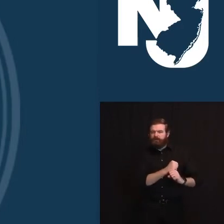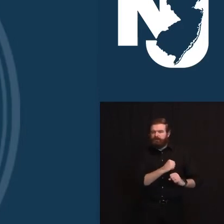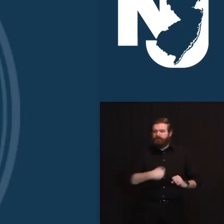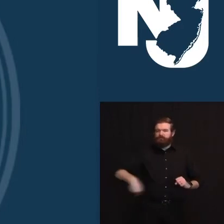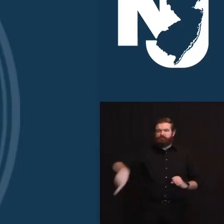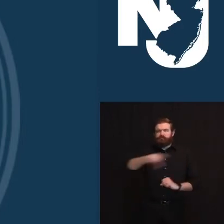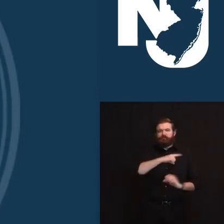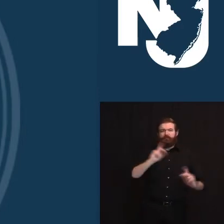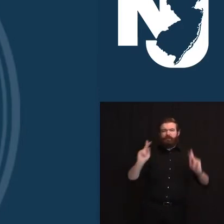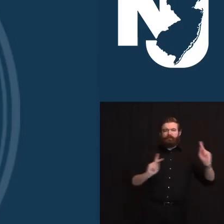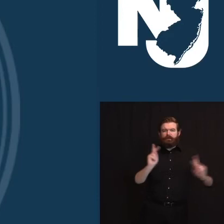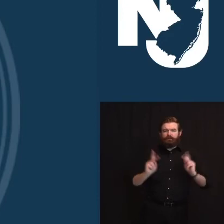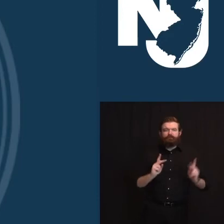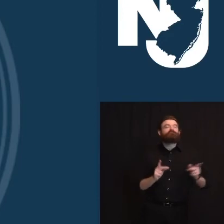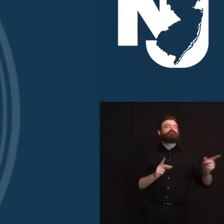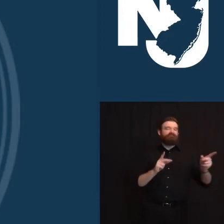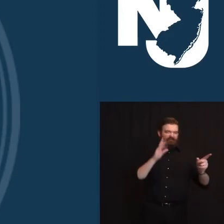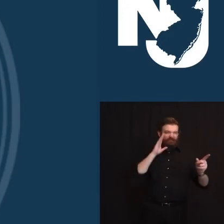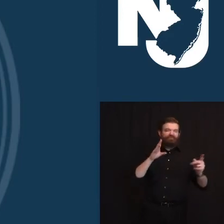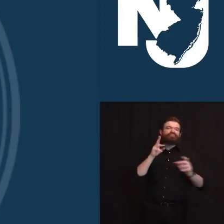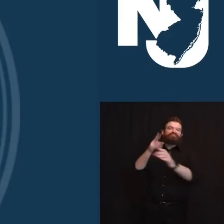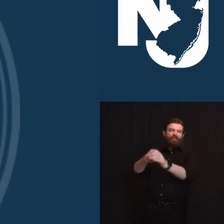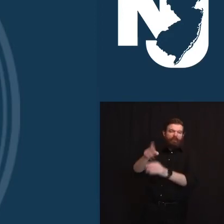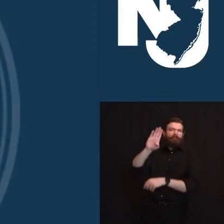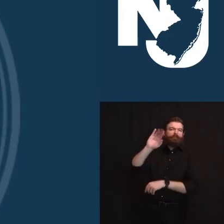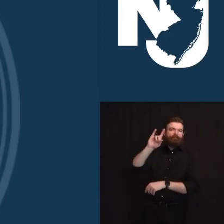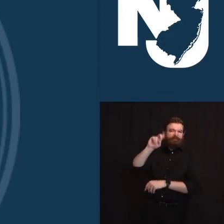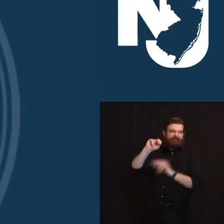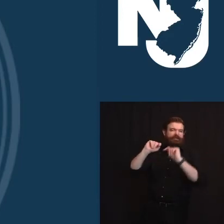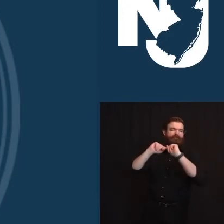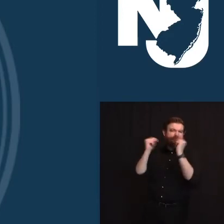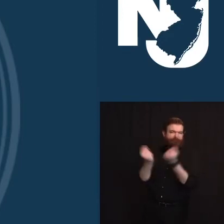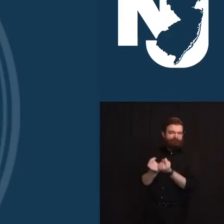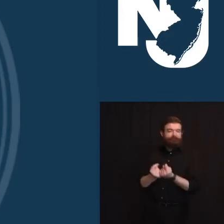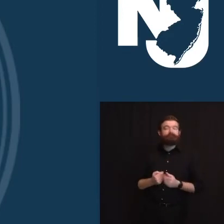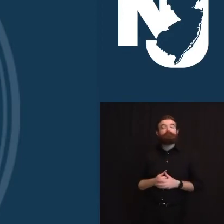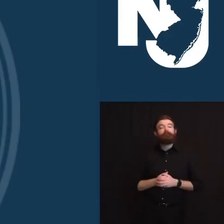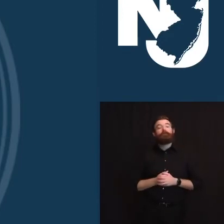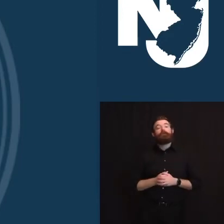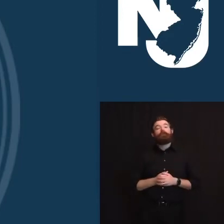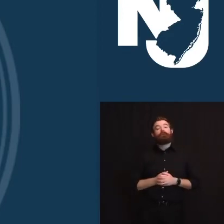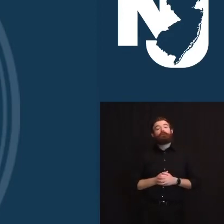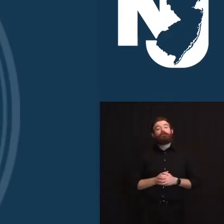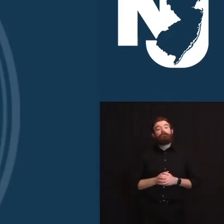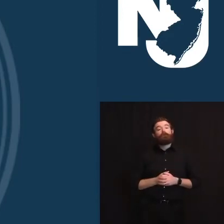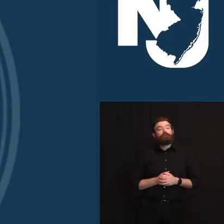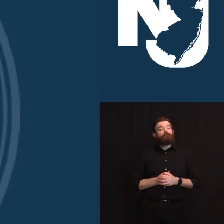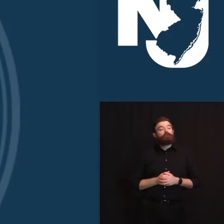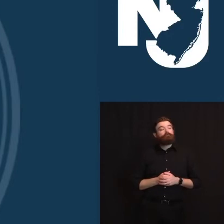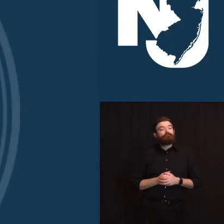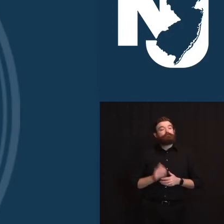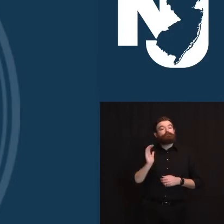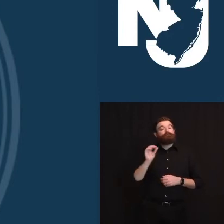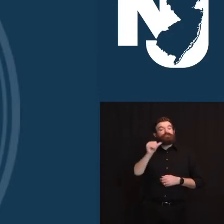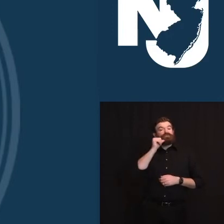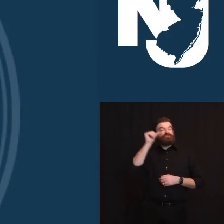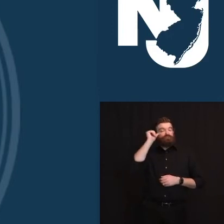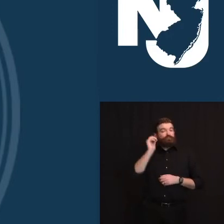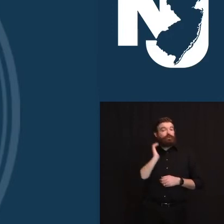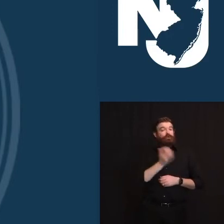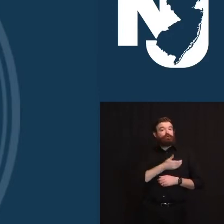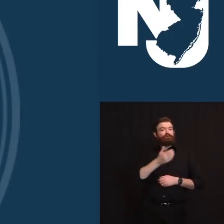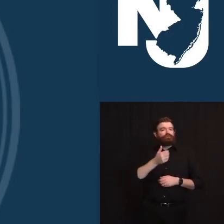administration. And yesterday, if this weren't enough, my chief policy advisor on transportation issues, the one and only Vinn White, there he